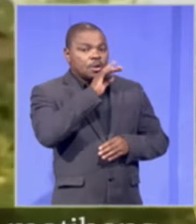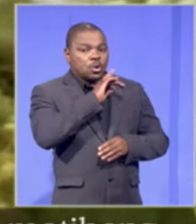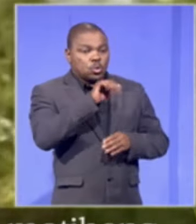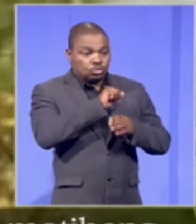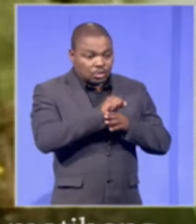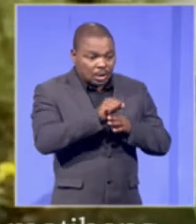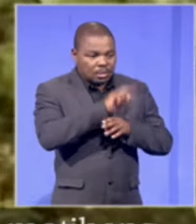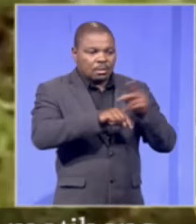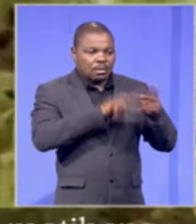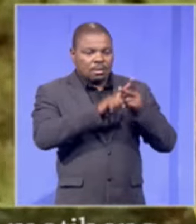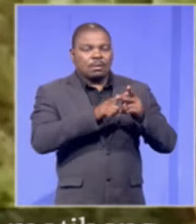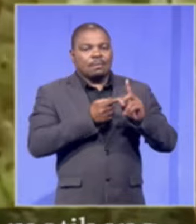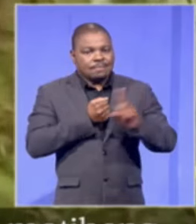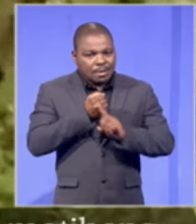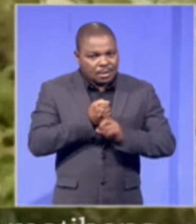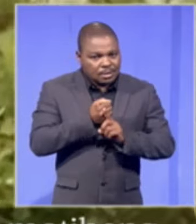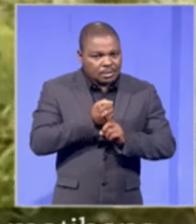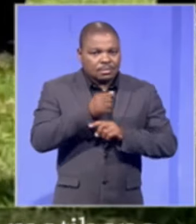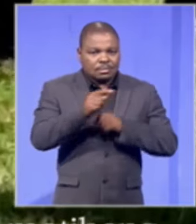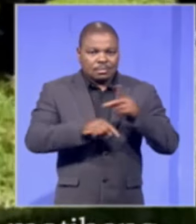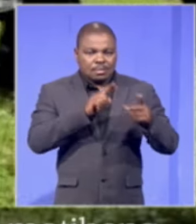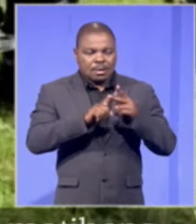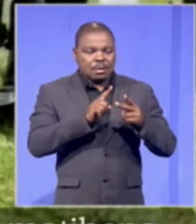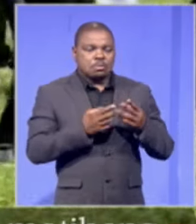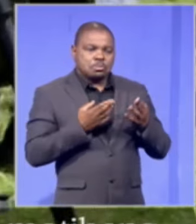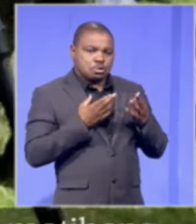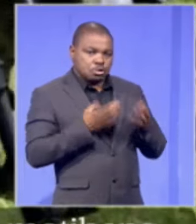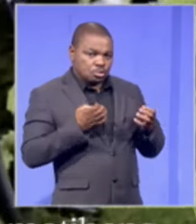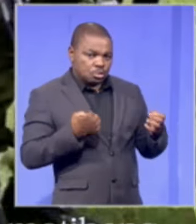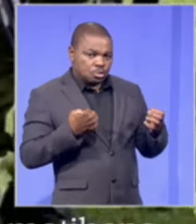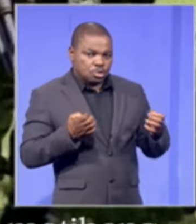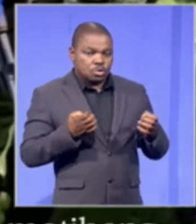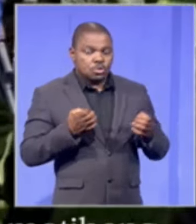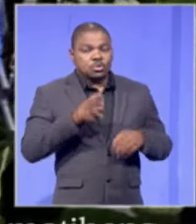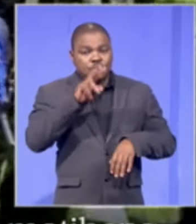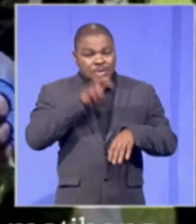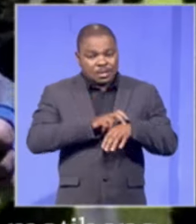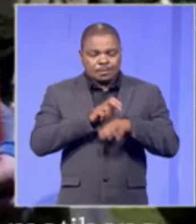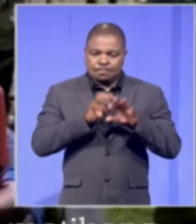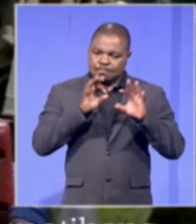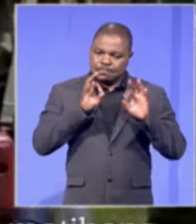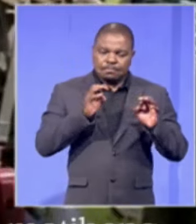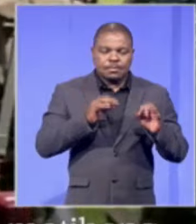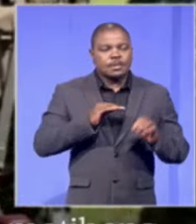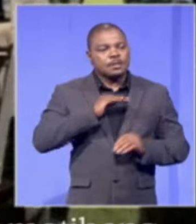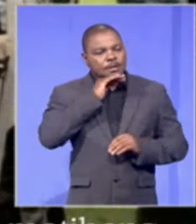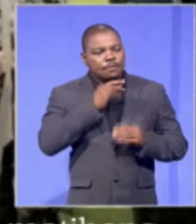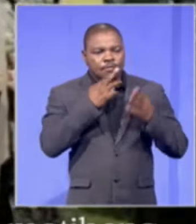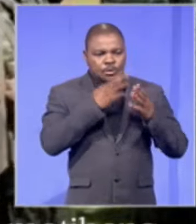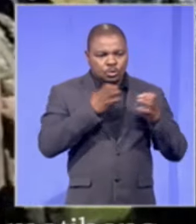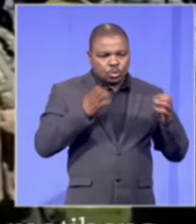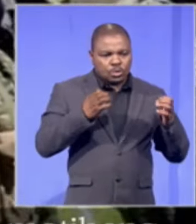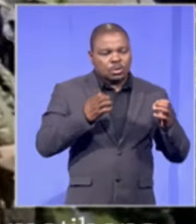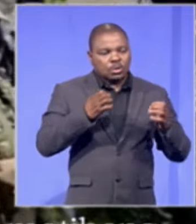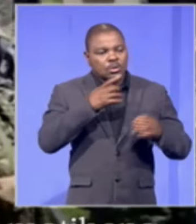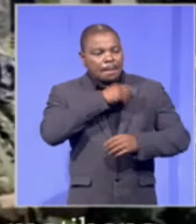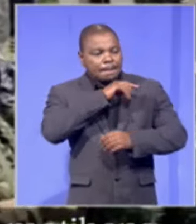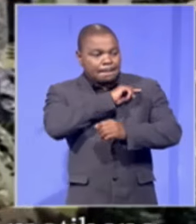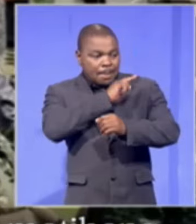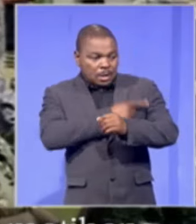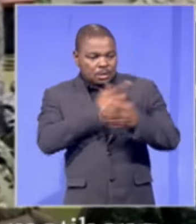fight. And also equipment, you must be at least properly equipped for the mission or the mandate you are going to